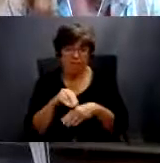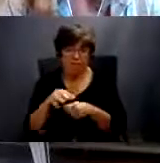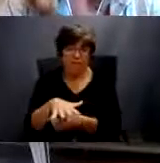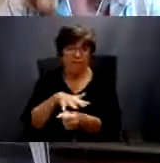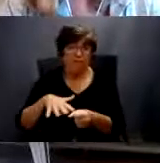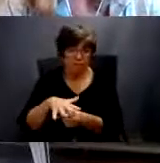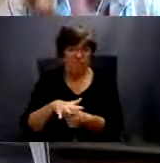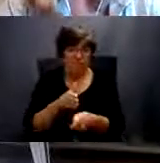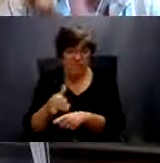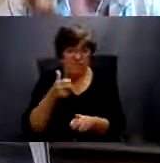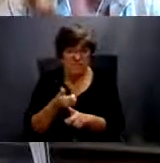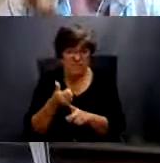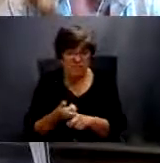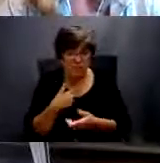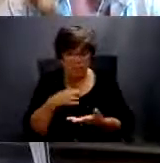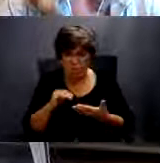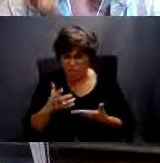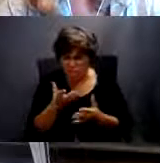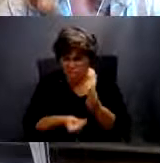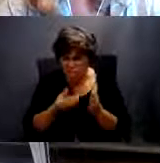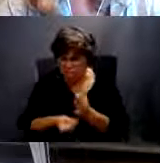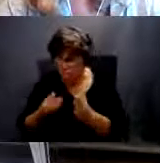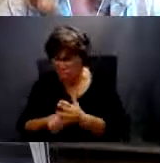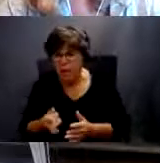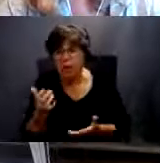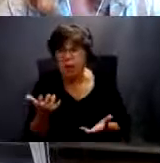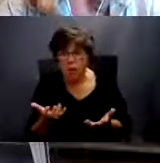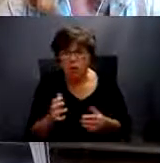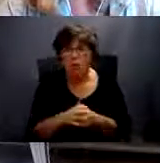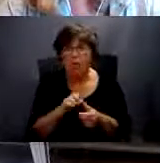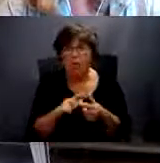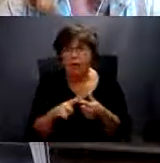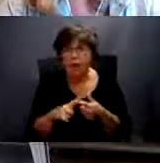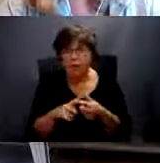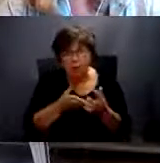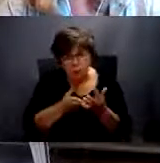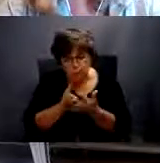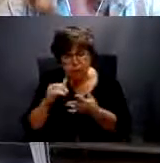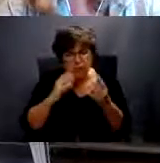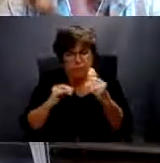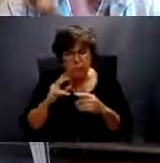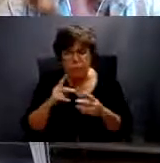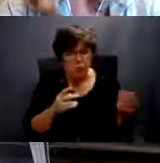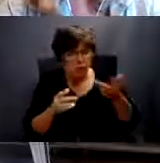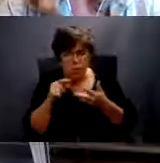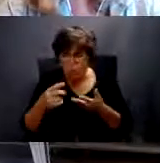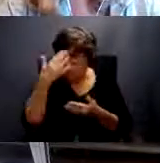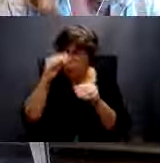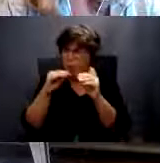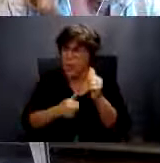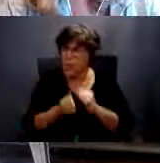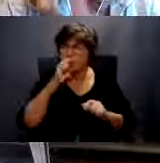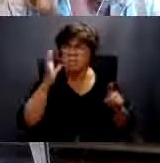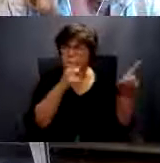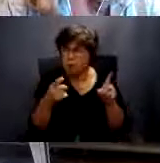areas. And as we went through all of that, I had a few people tell me, wow, you know so much more than most